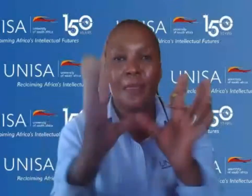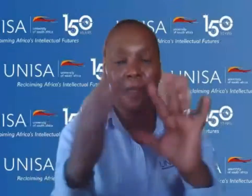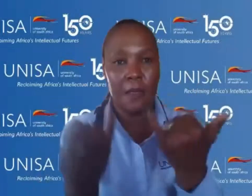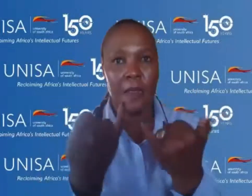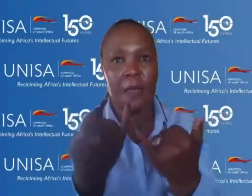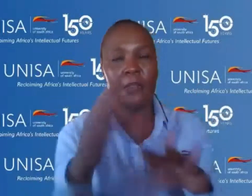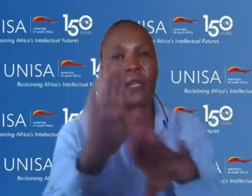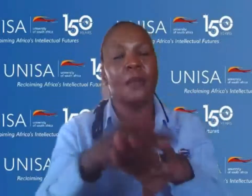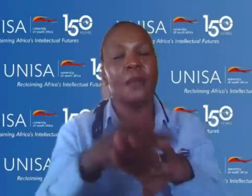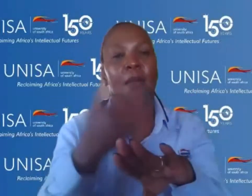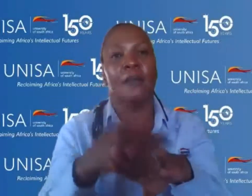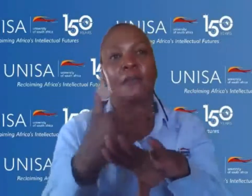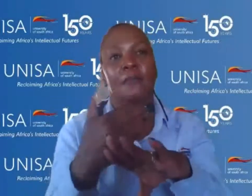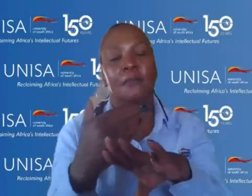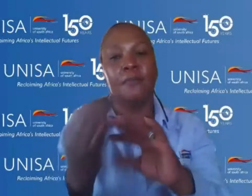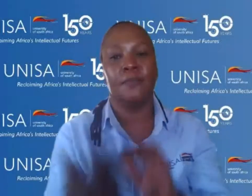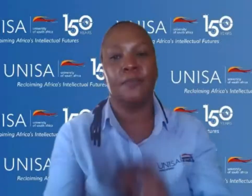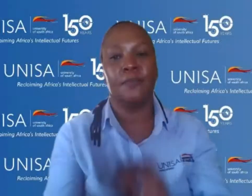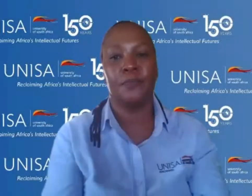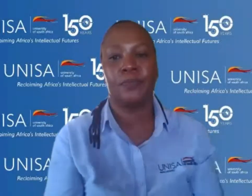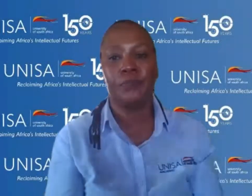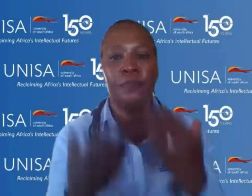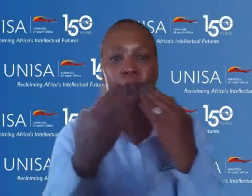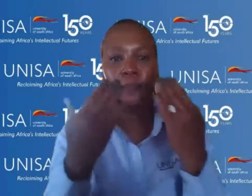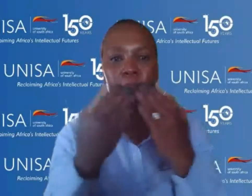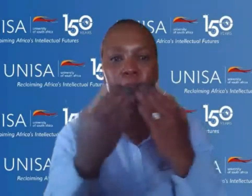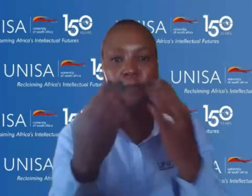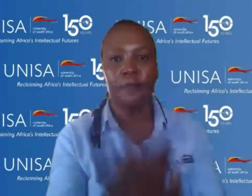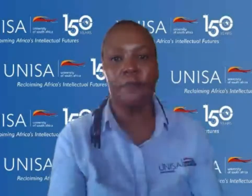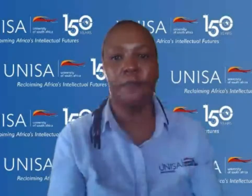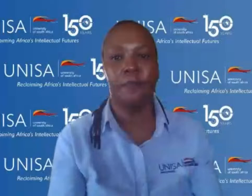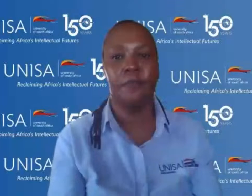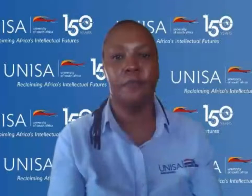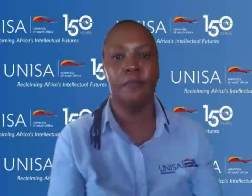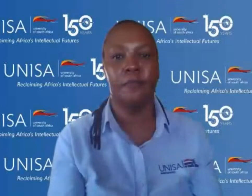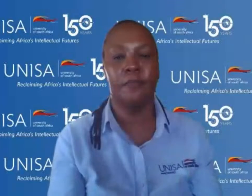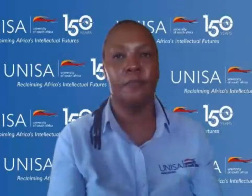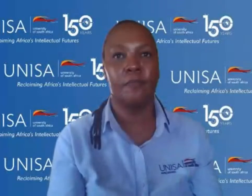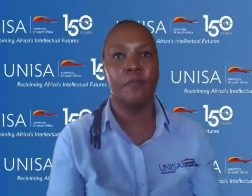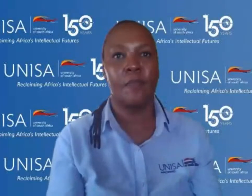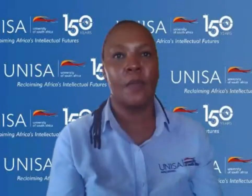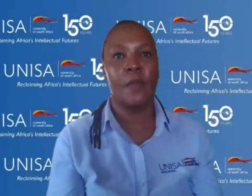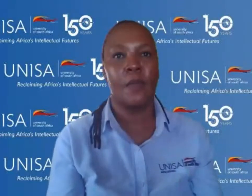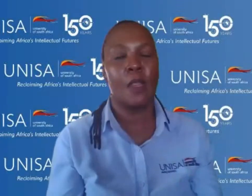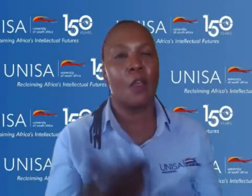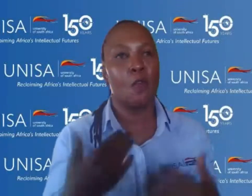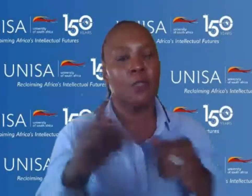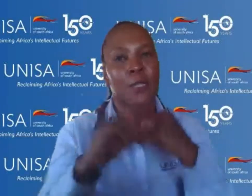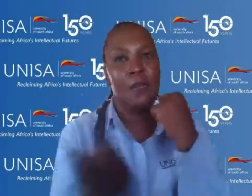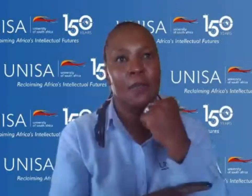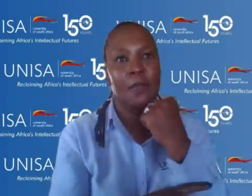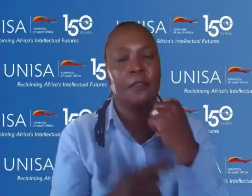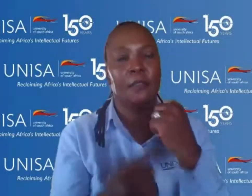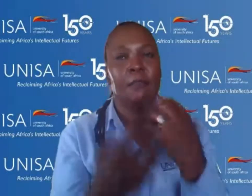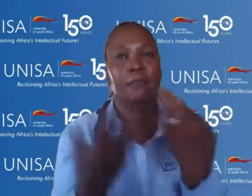late. Thank you. I'll open the last round of hands.